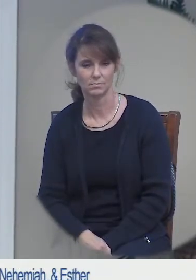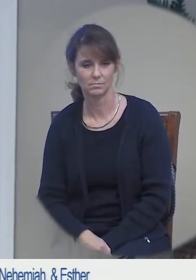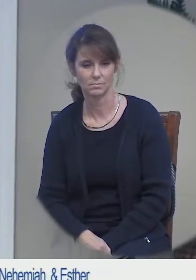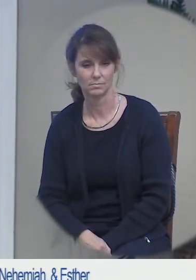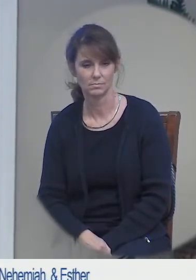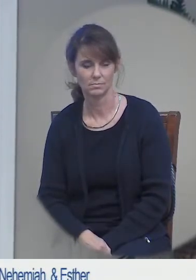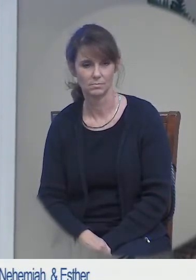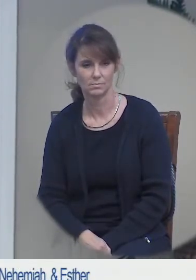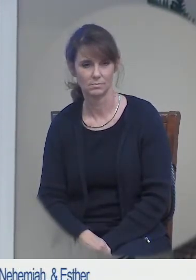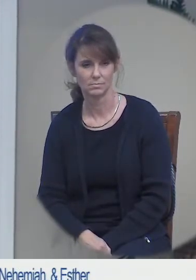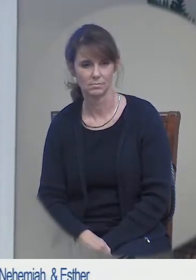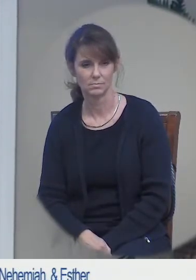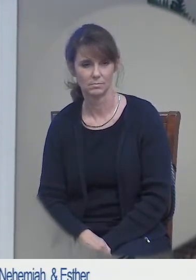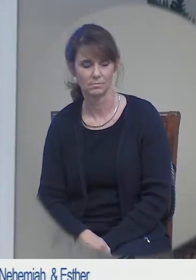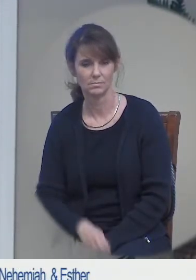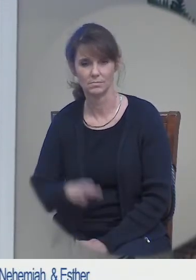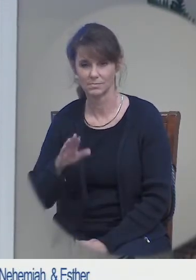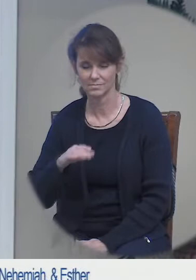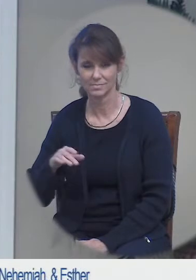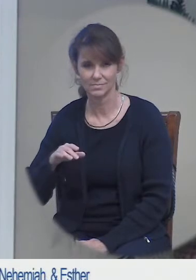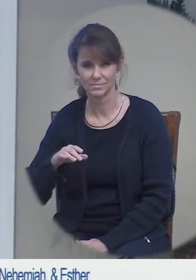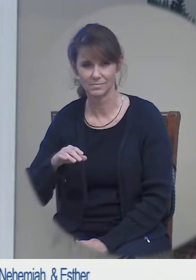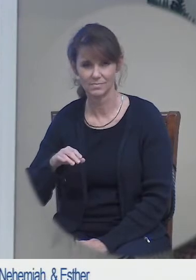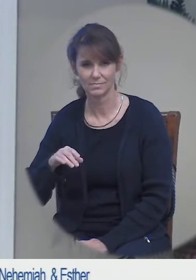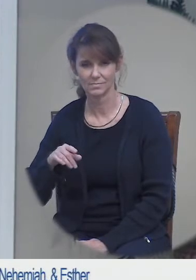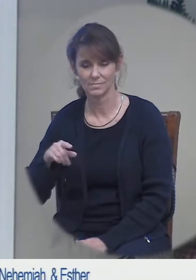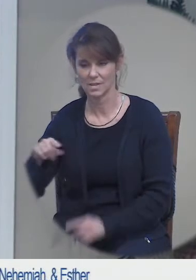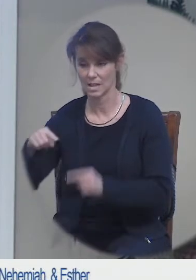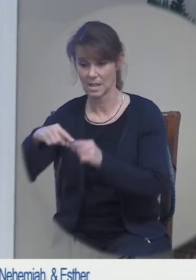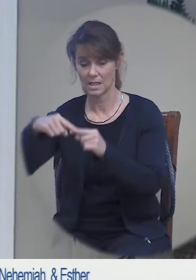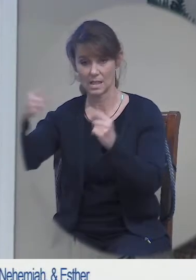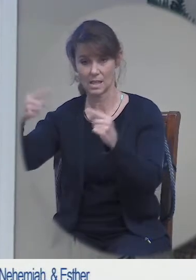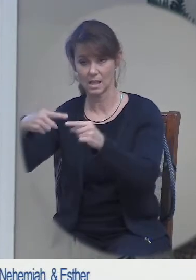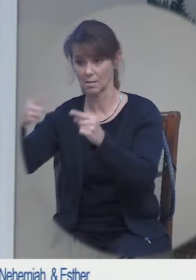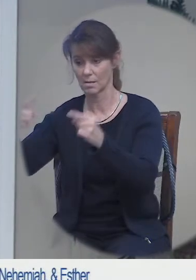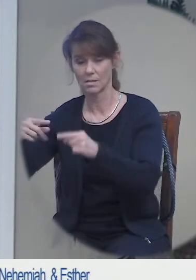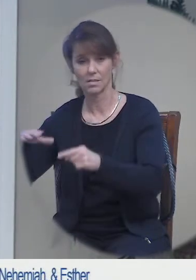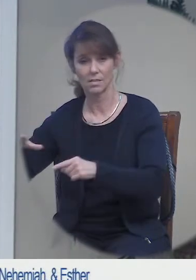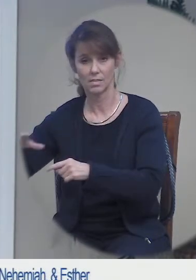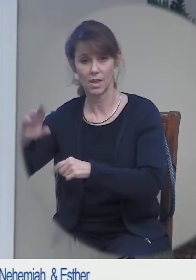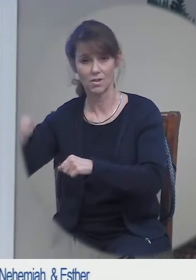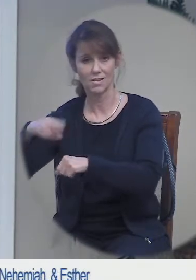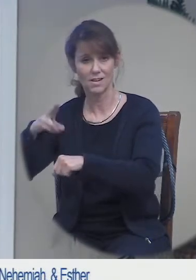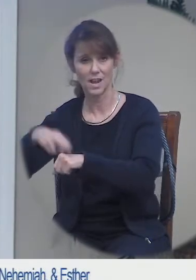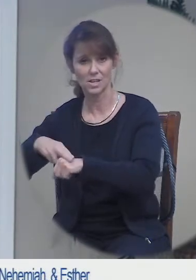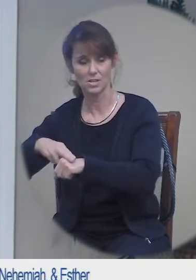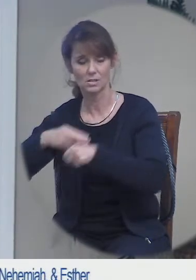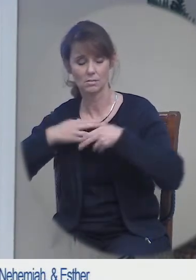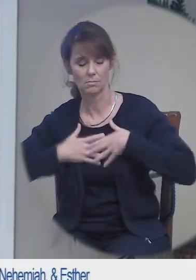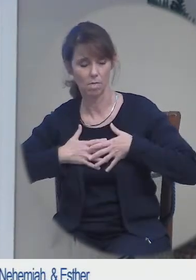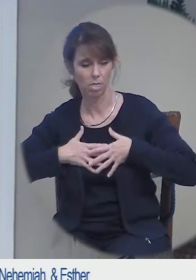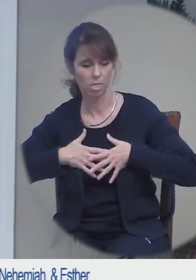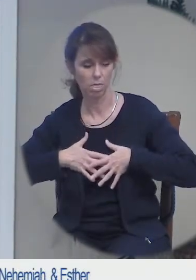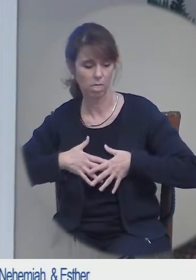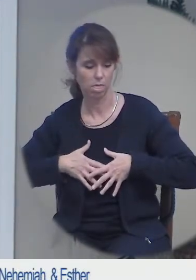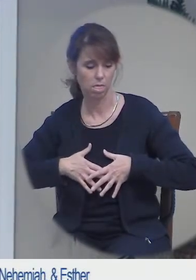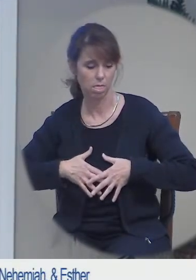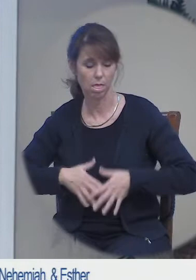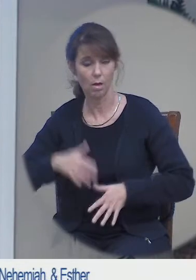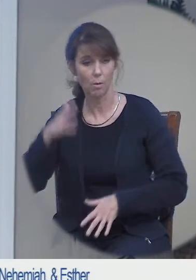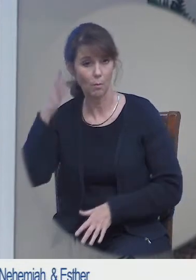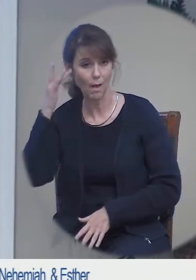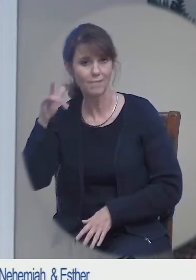That's amazing. That's the amazing God we serve. He not only triumphs, he triumphs